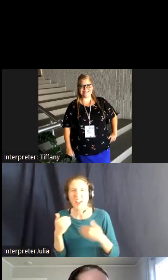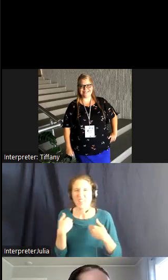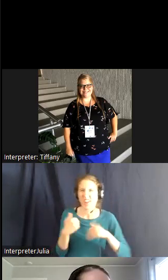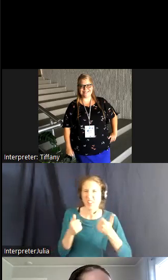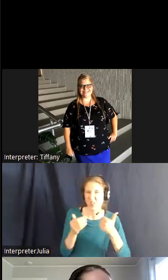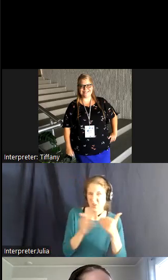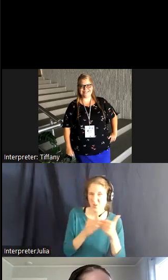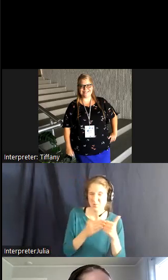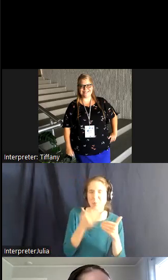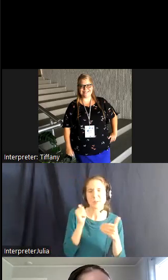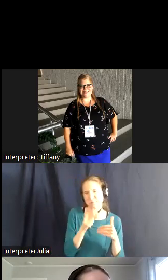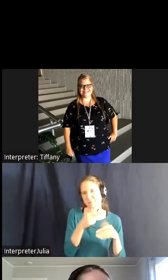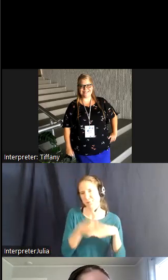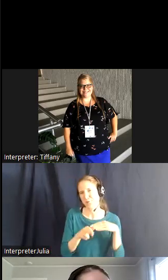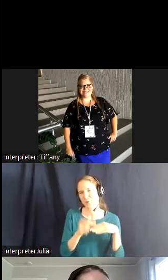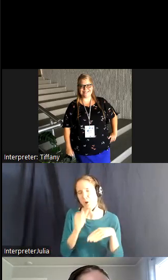add to that.